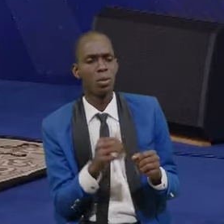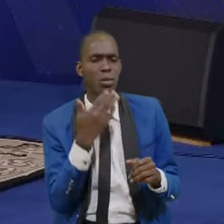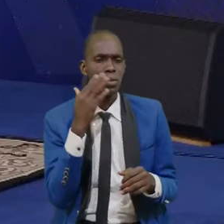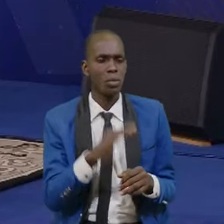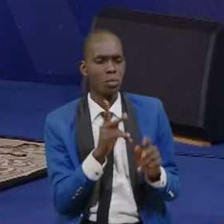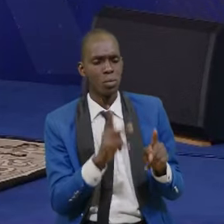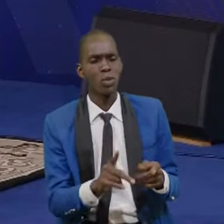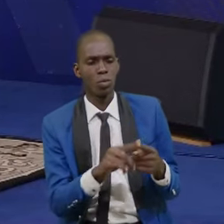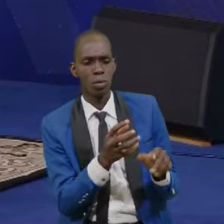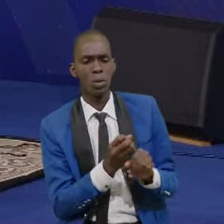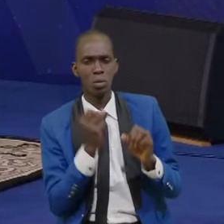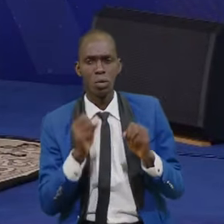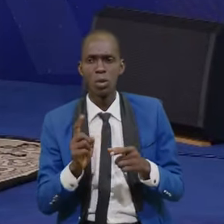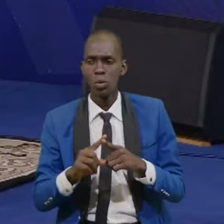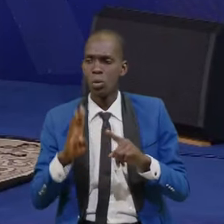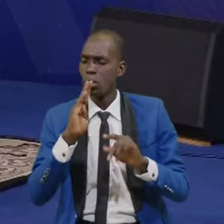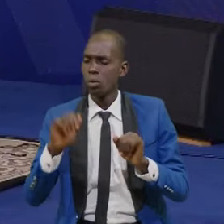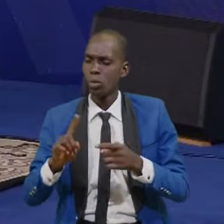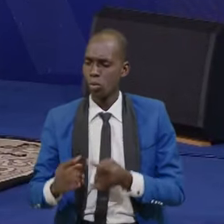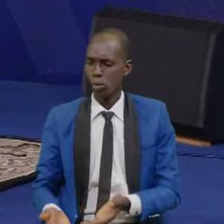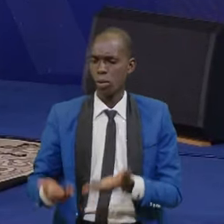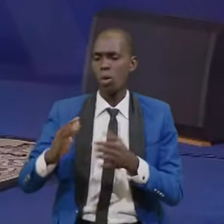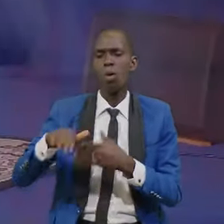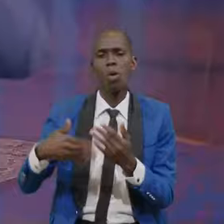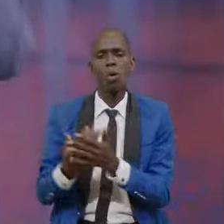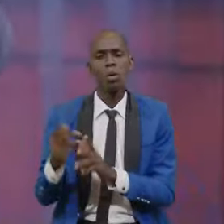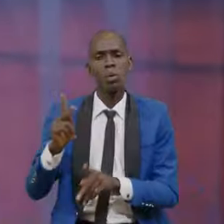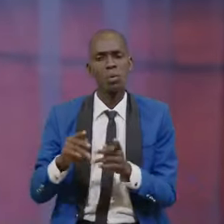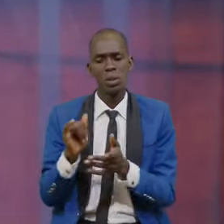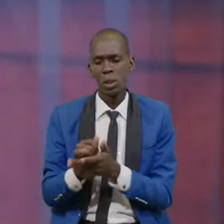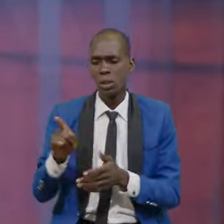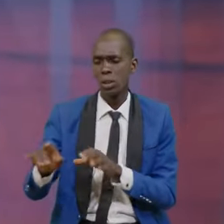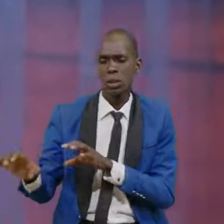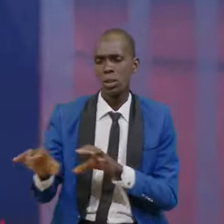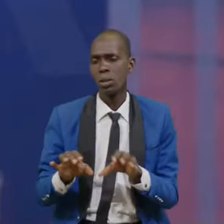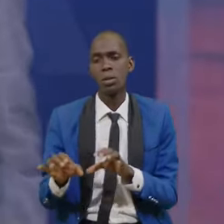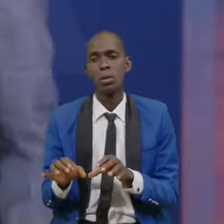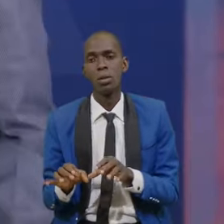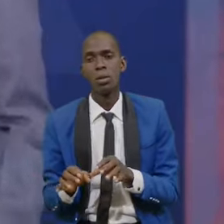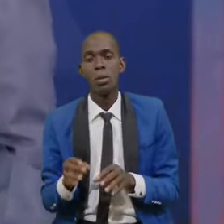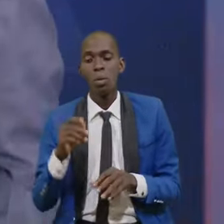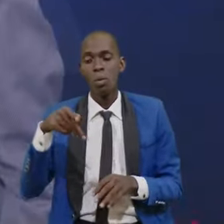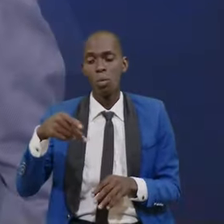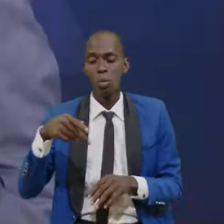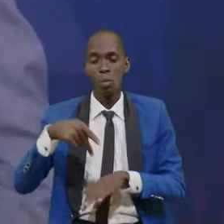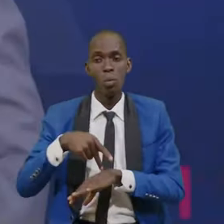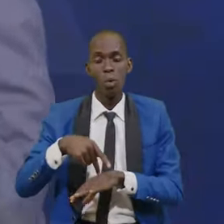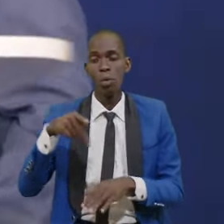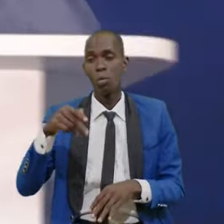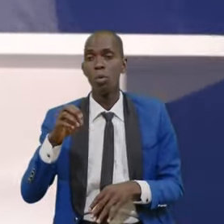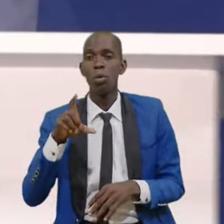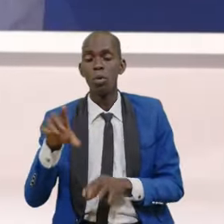to raise all that he raised and do all the miracles that he did. Paul the apostle did not go to any